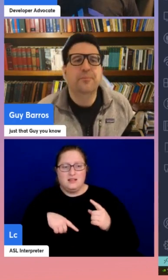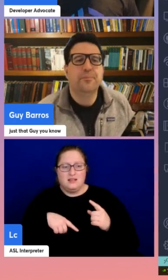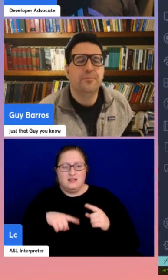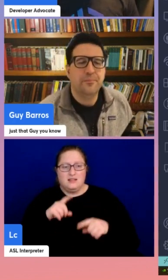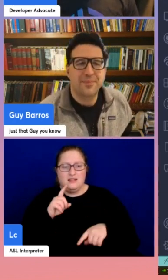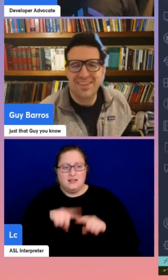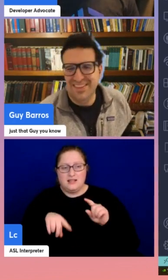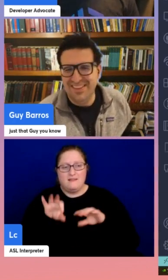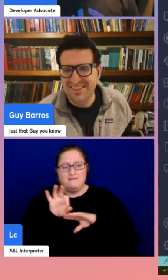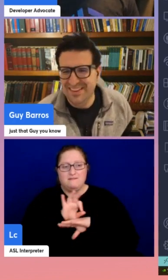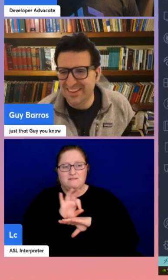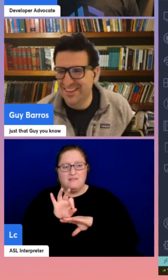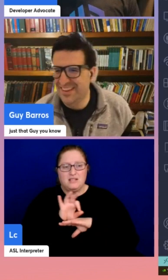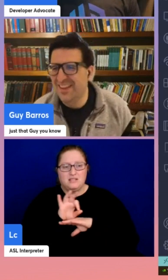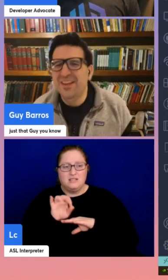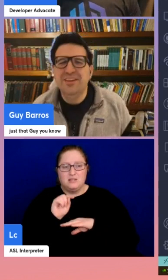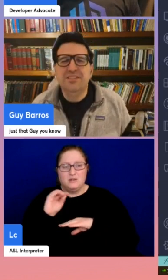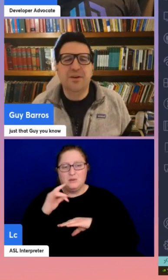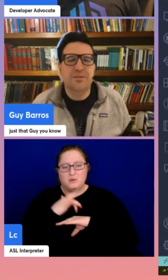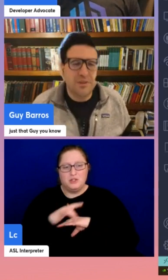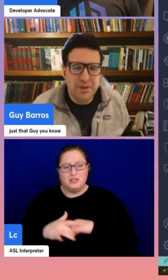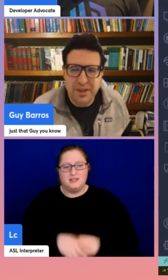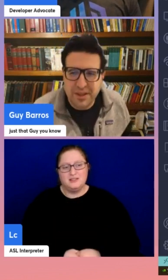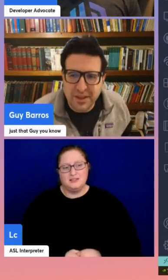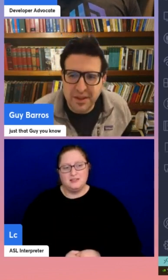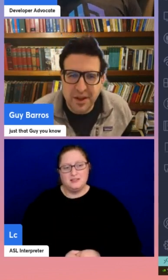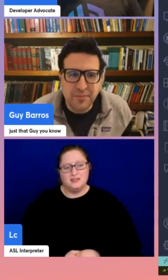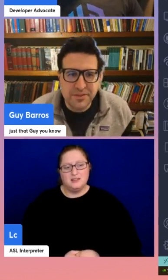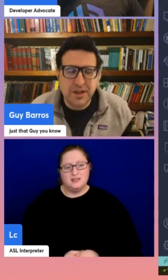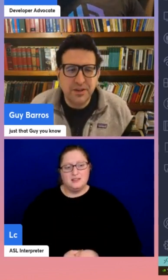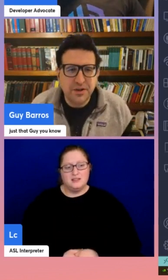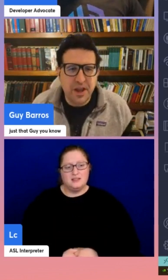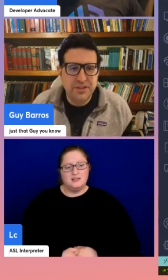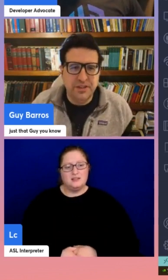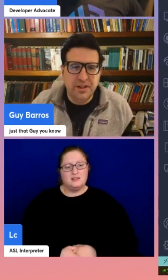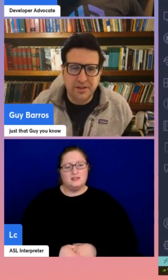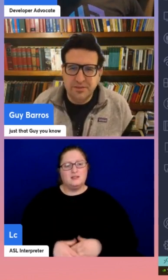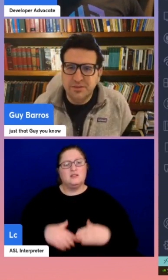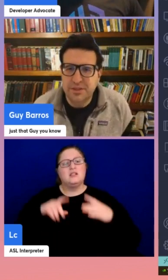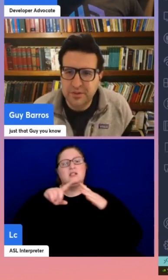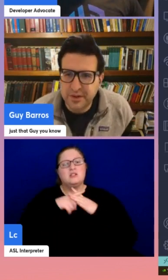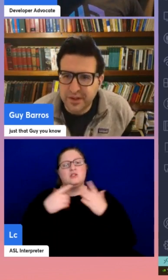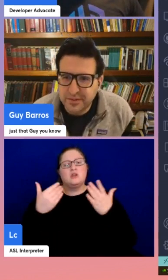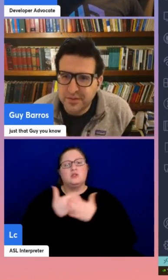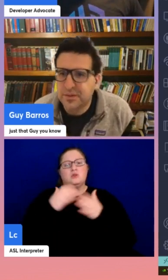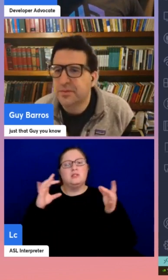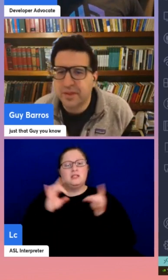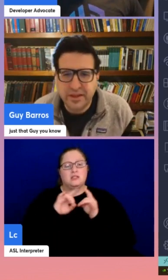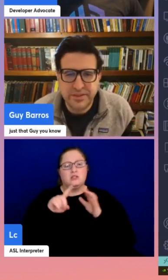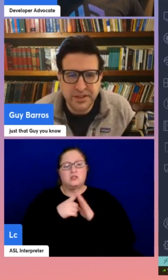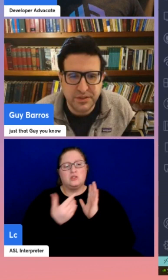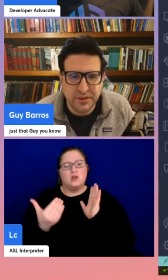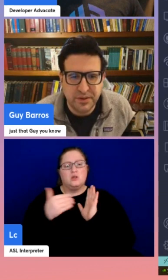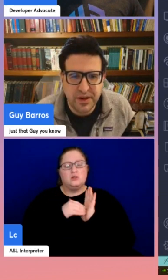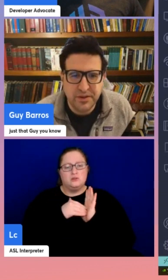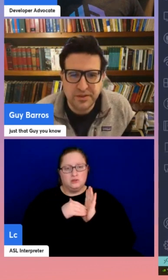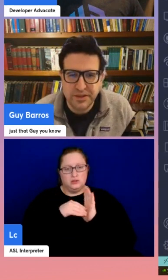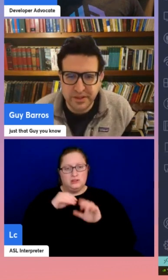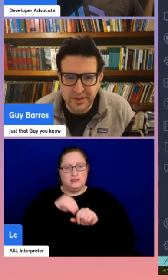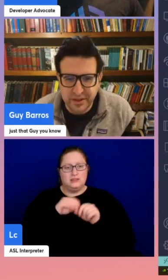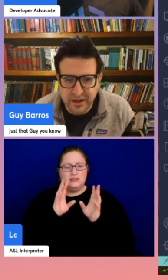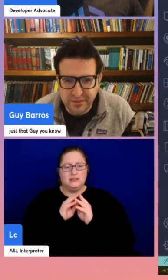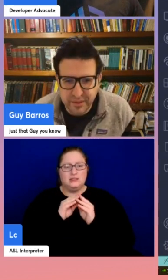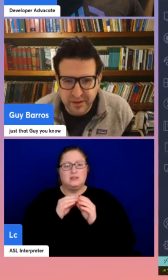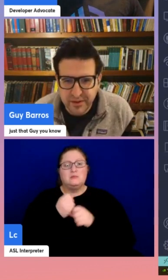can't function. It's just too early. Shall we start a new connection and then start over again? We'll end session or create a